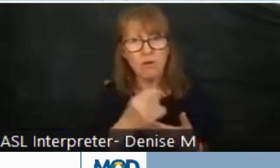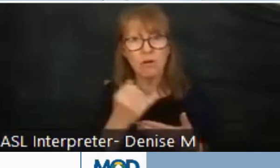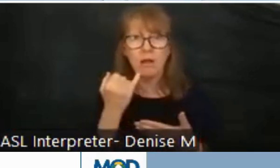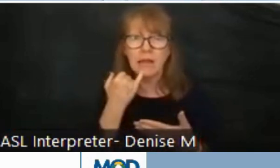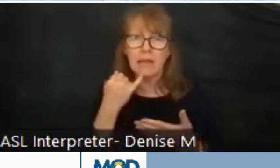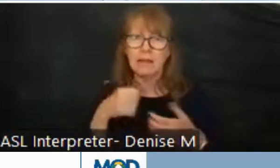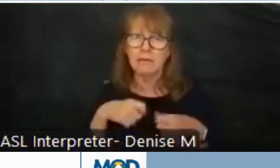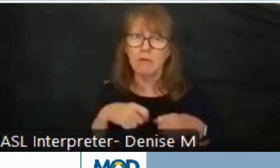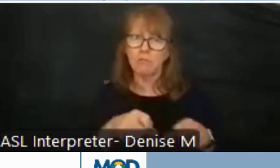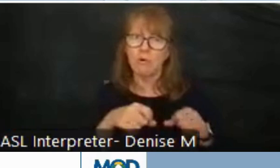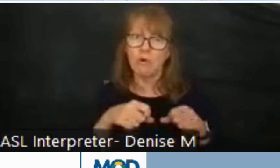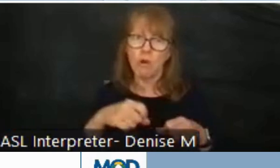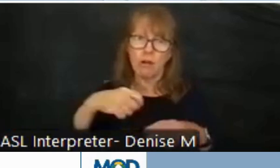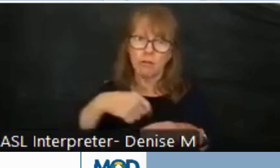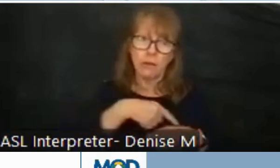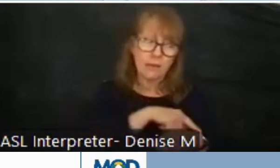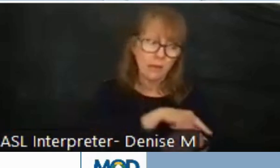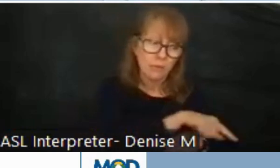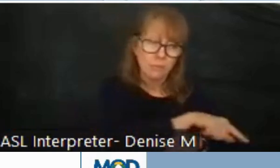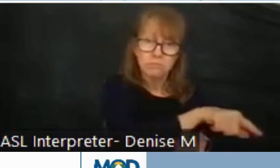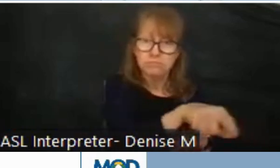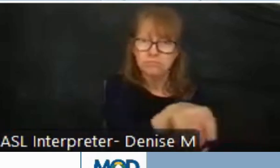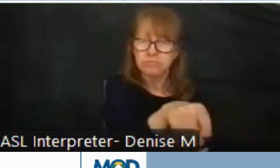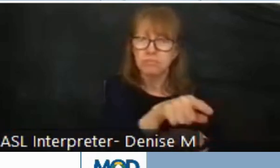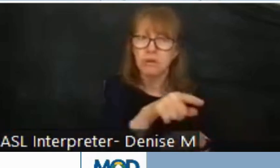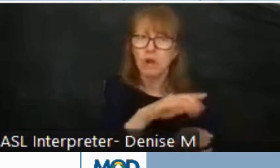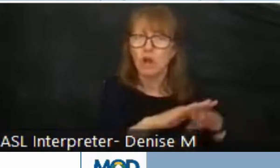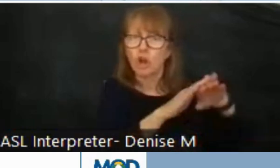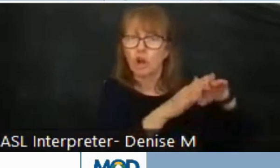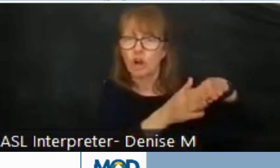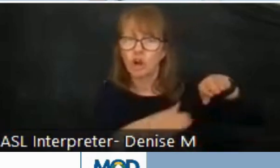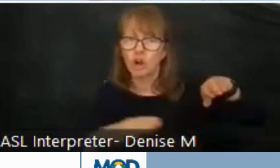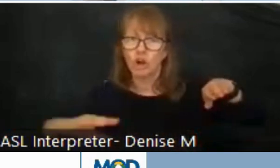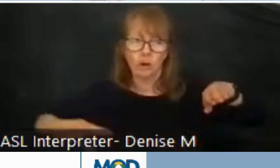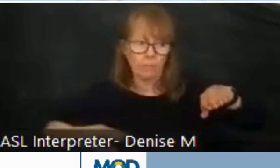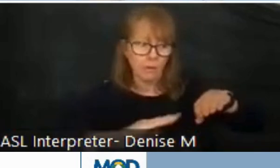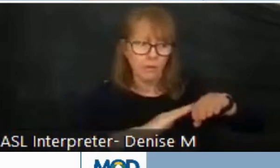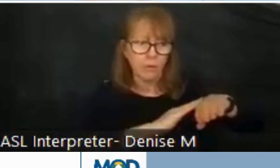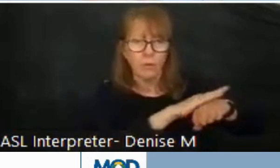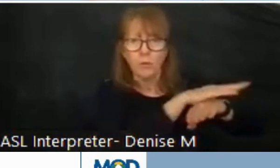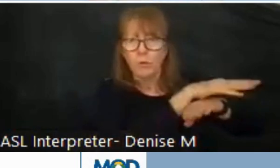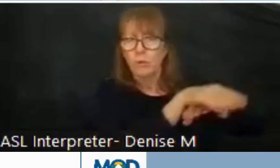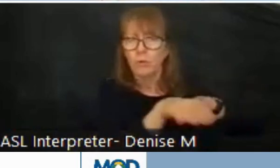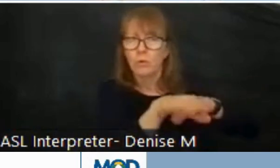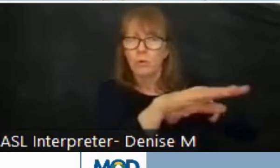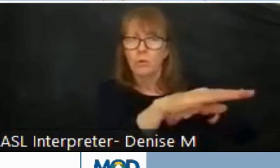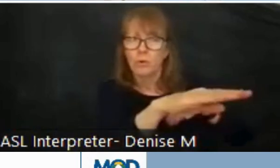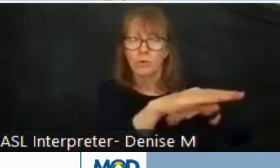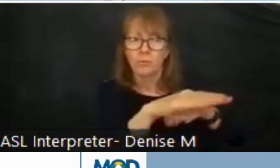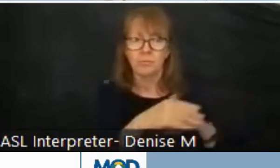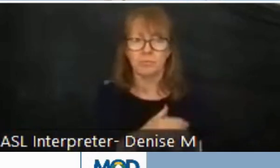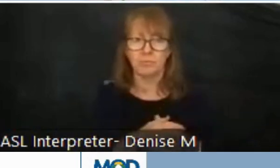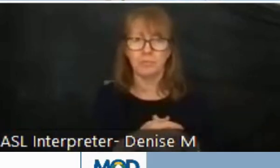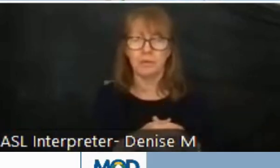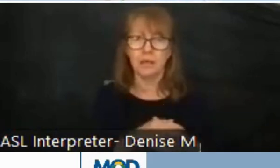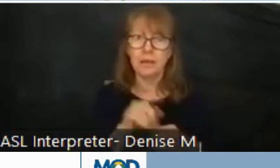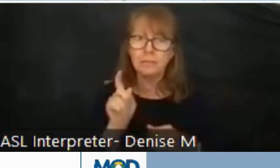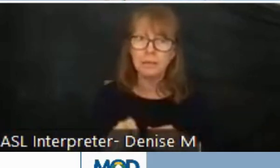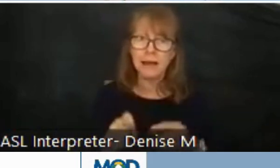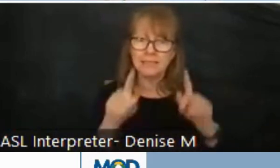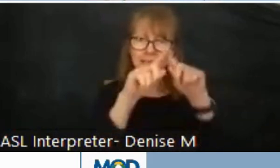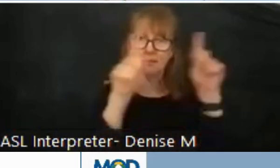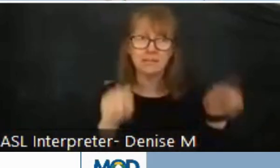to get up onto the sidewalk? Does there need to be a sign above my parking spot so that people can see that